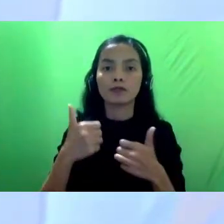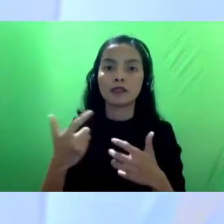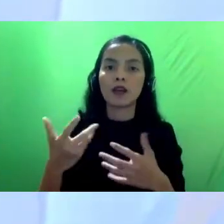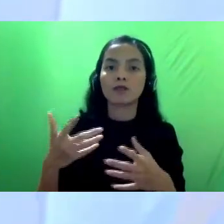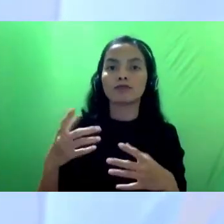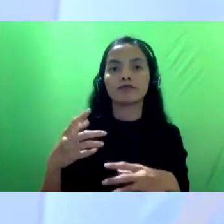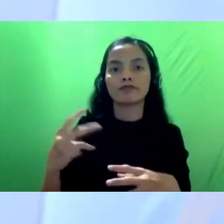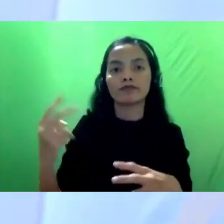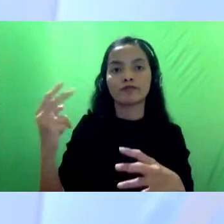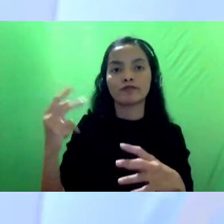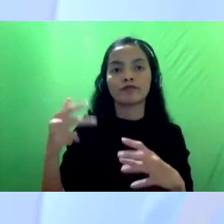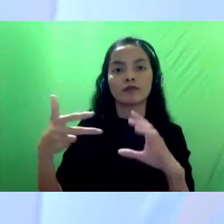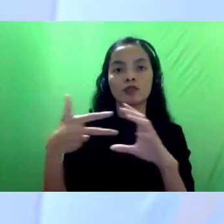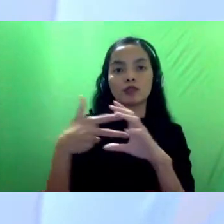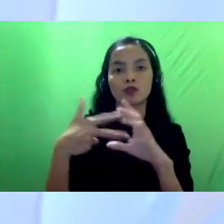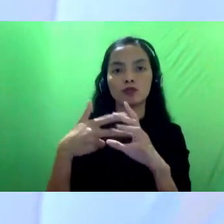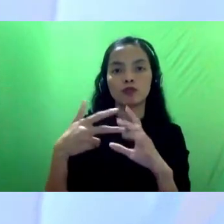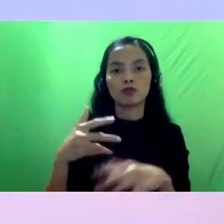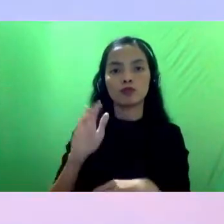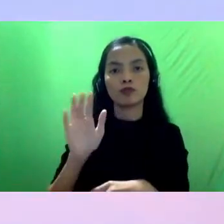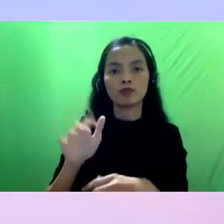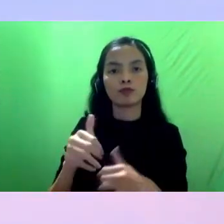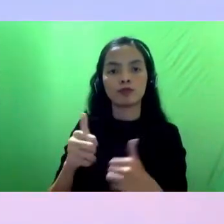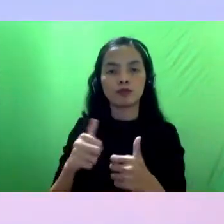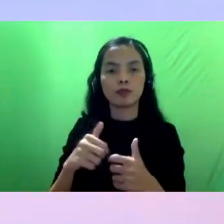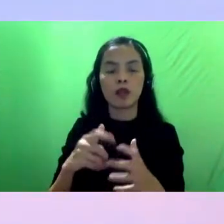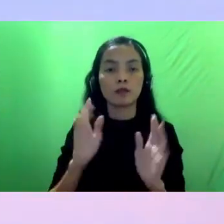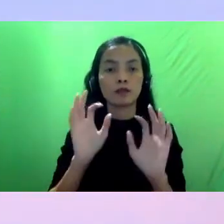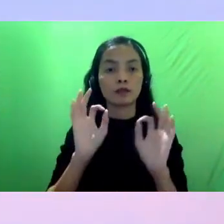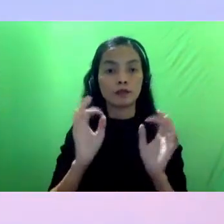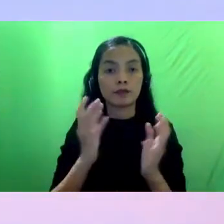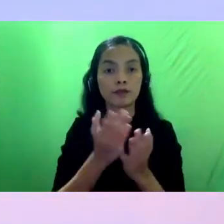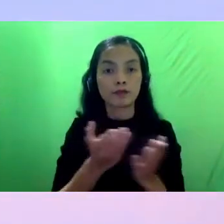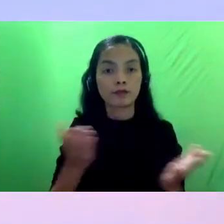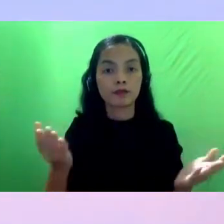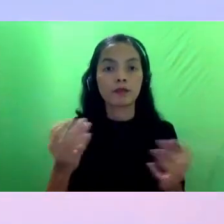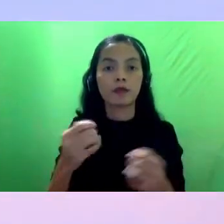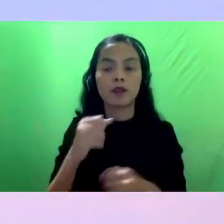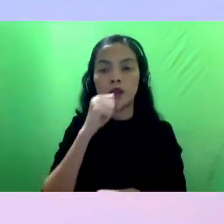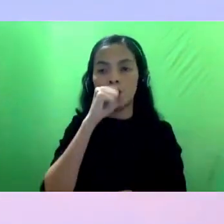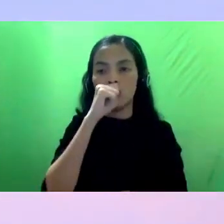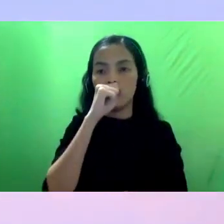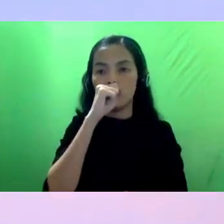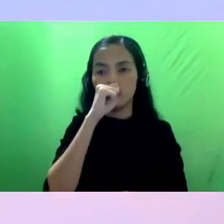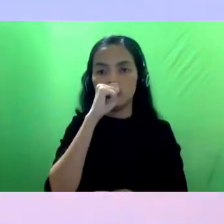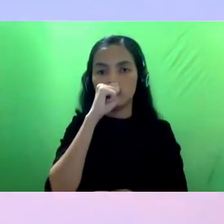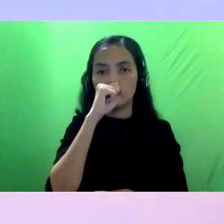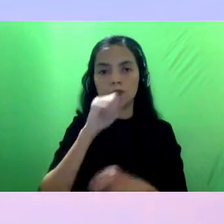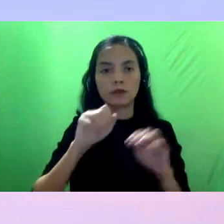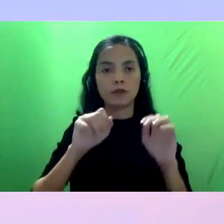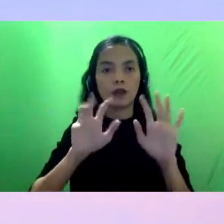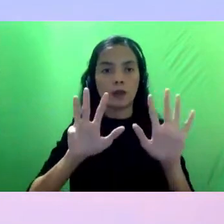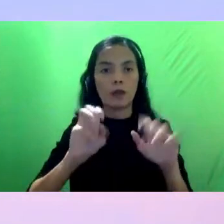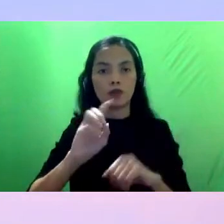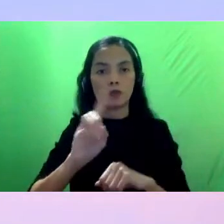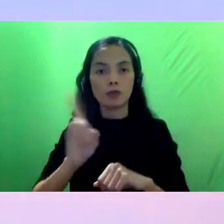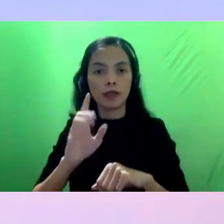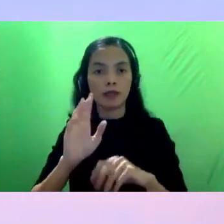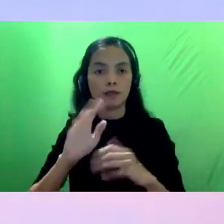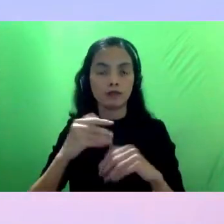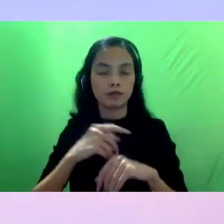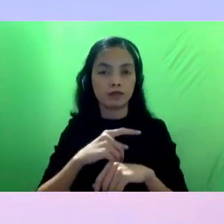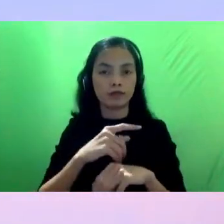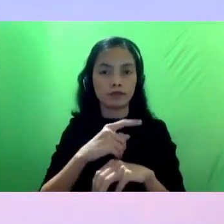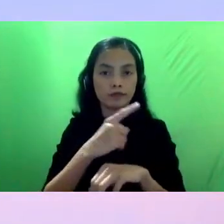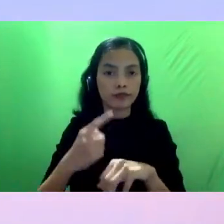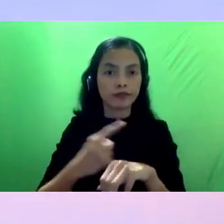place. So ladies and gentlemen, for the next 90 minutes, we will have discussion with this panelists